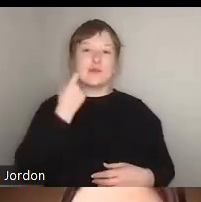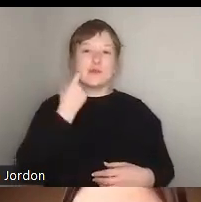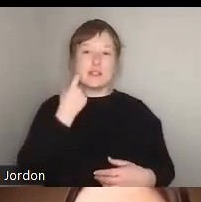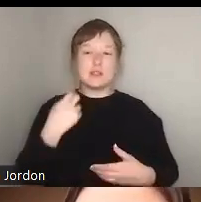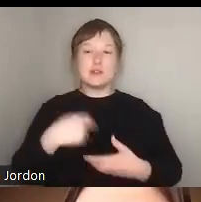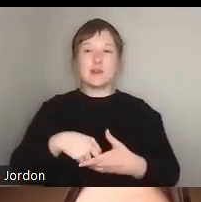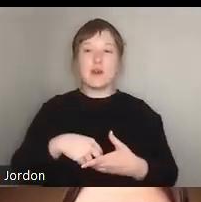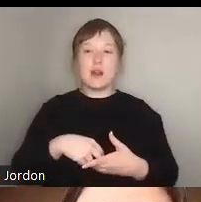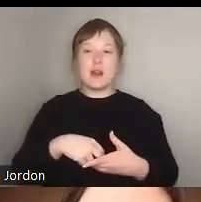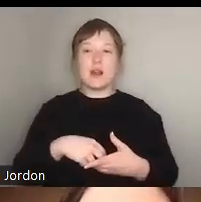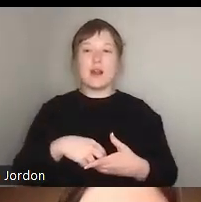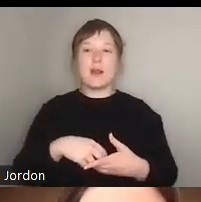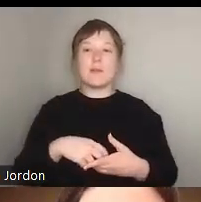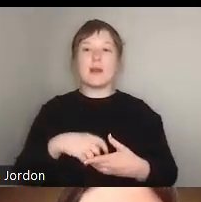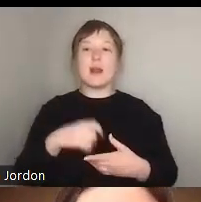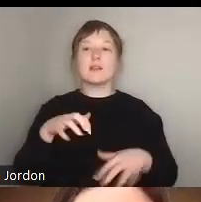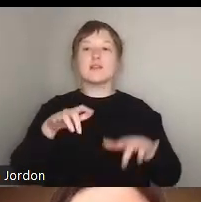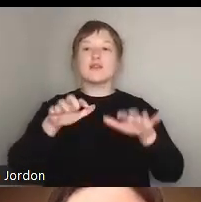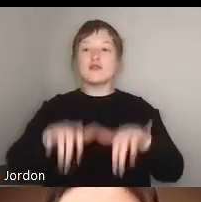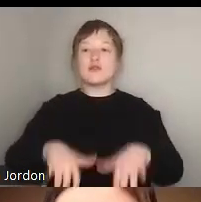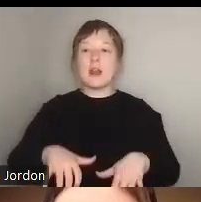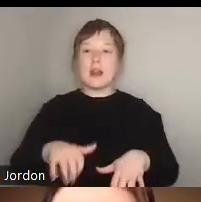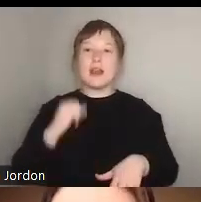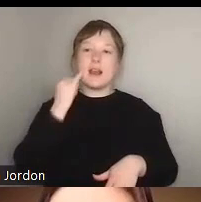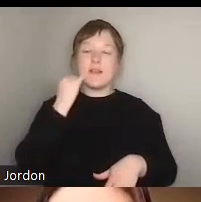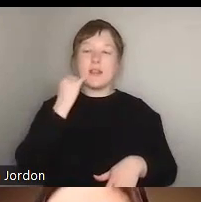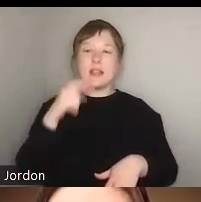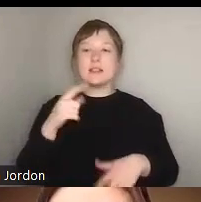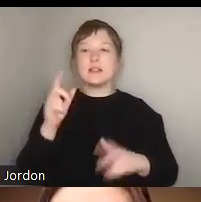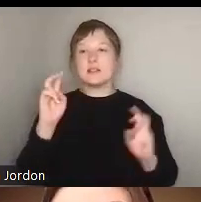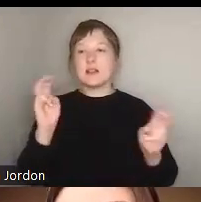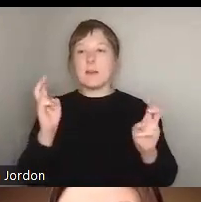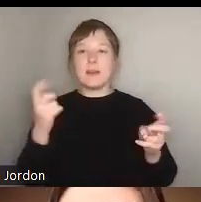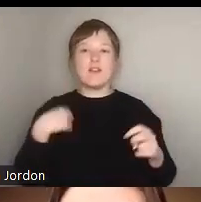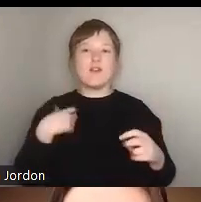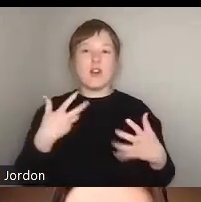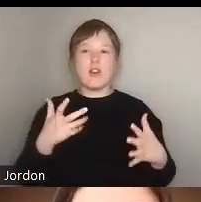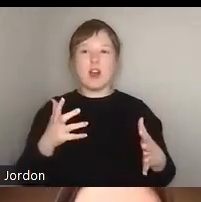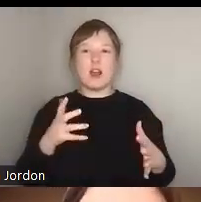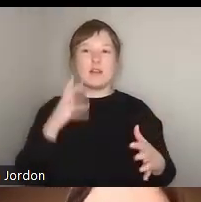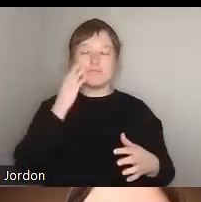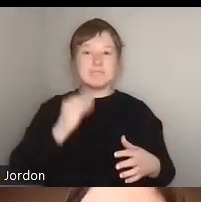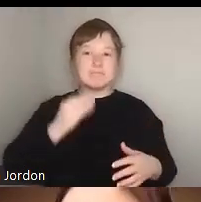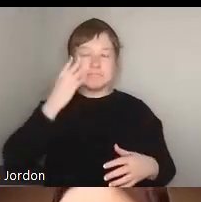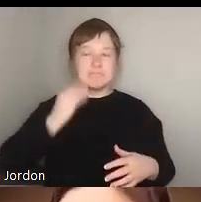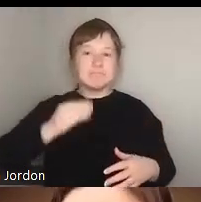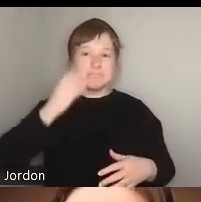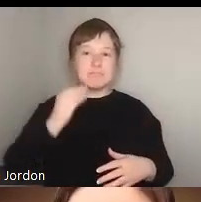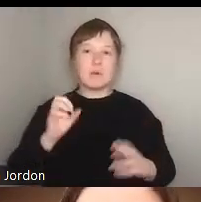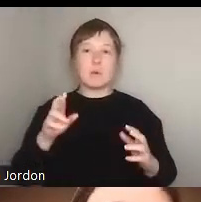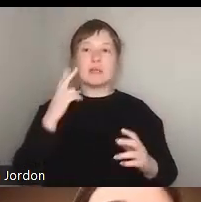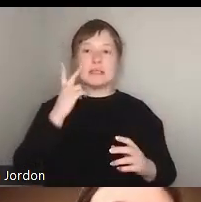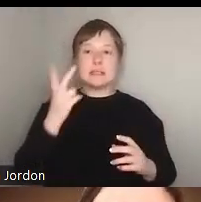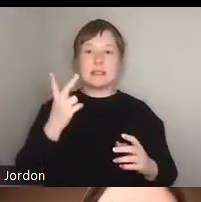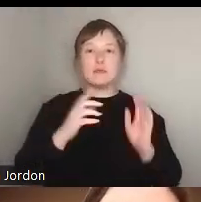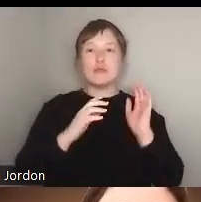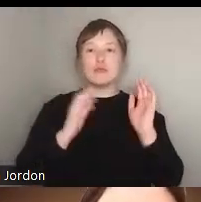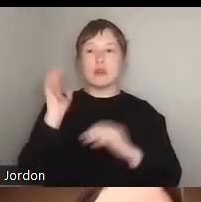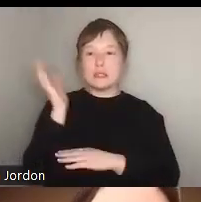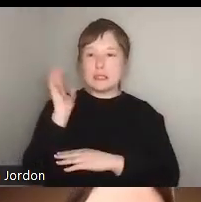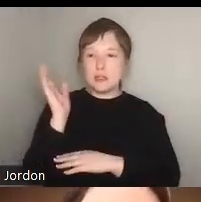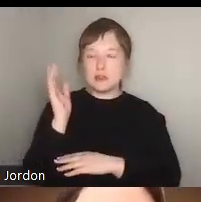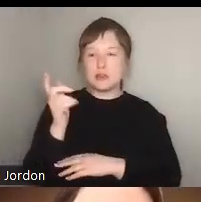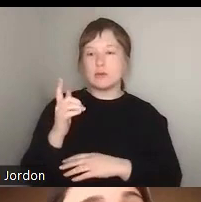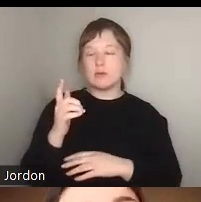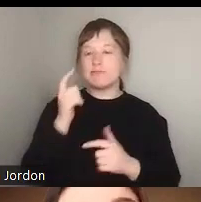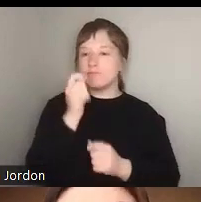had asked people to put in the chat whether or not this is a topic that they have had a training on before or have seen a presentation on. It's always